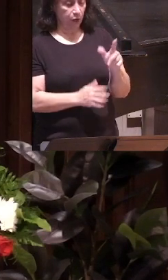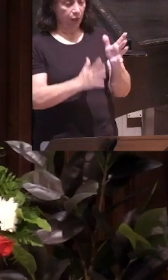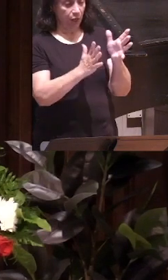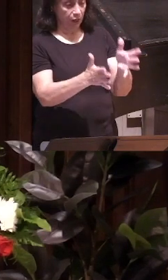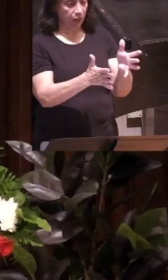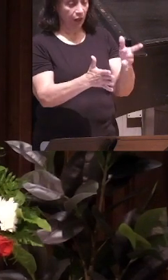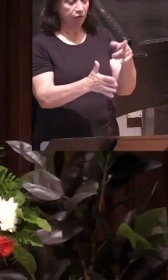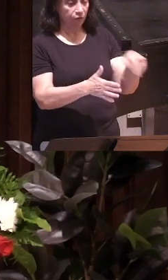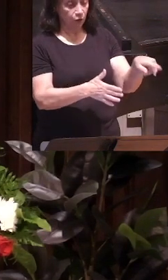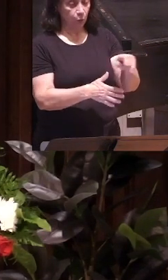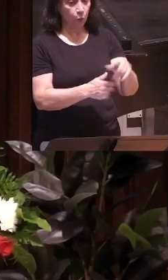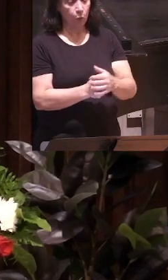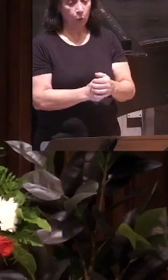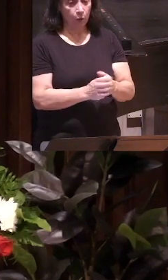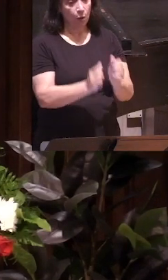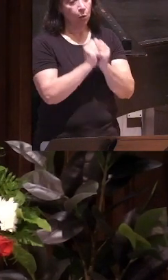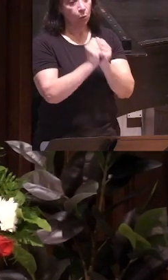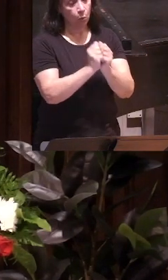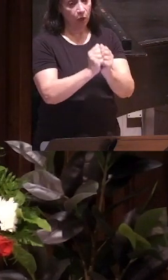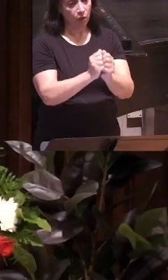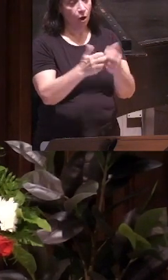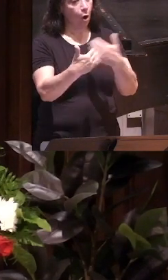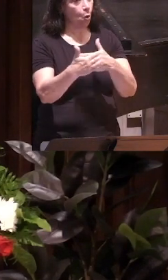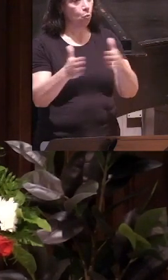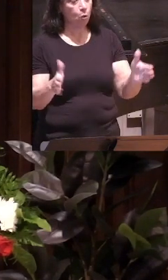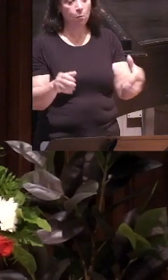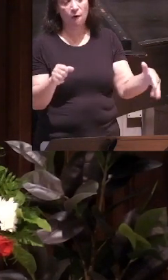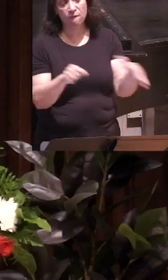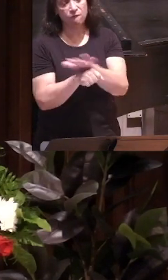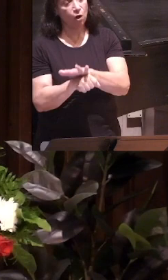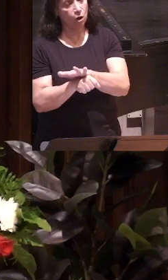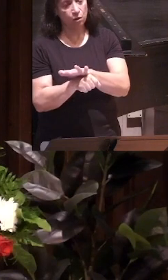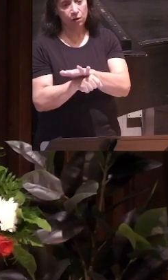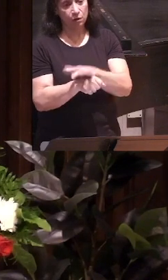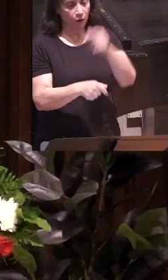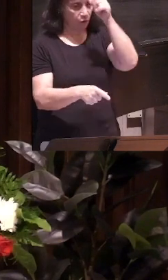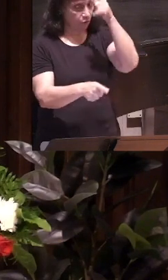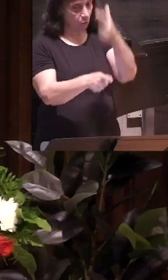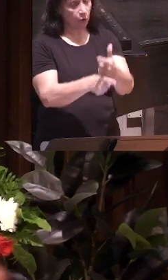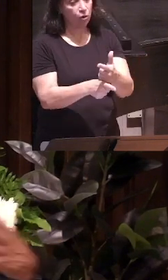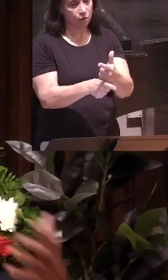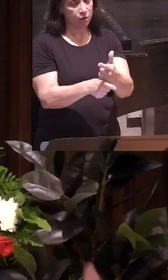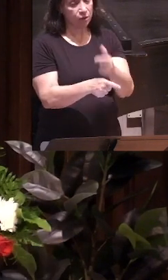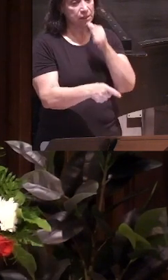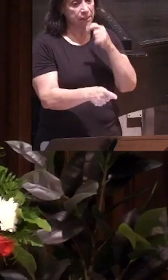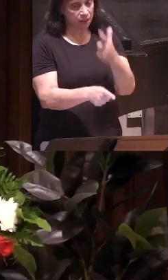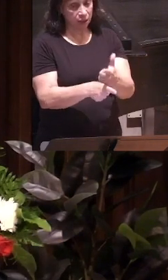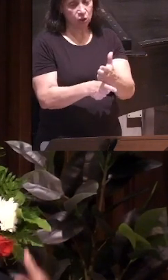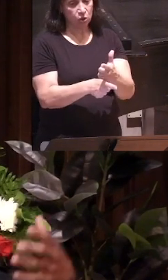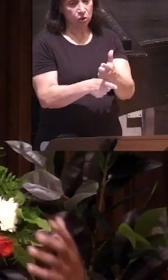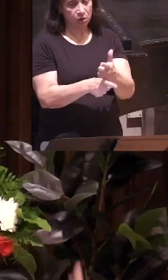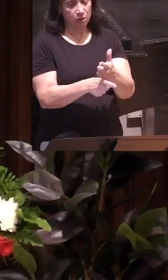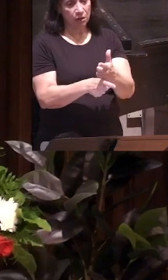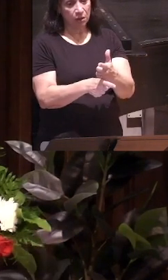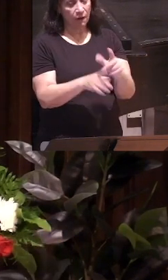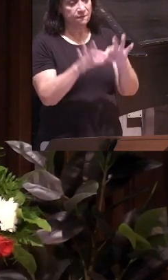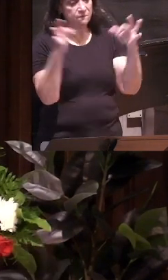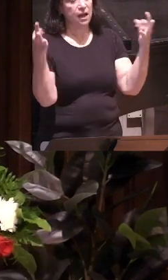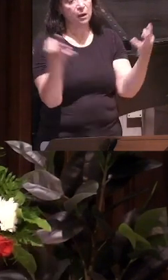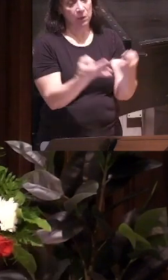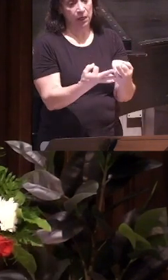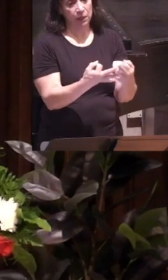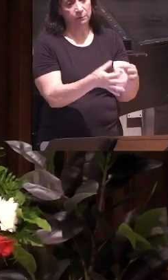you with a room full of brothers, sisters, of